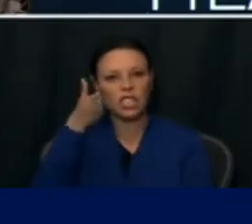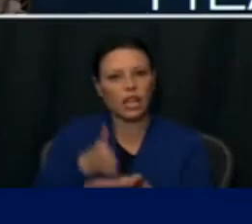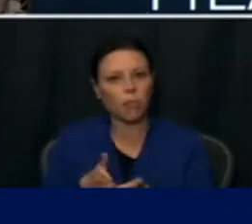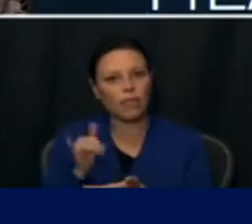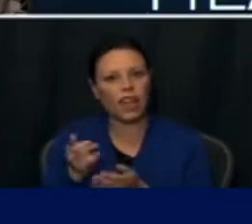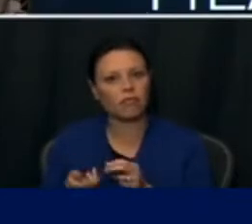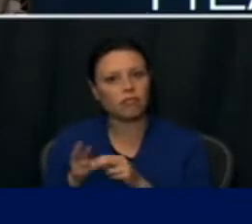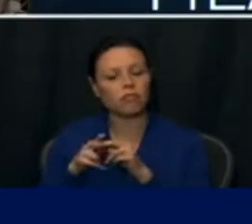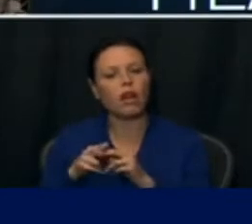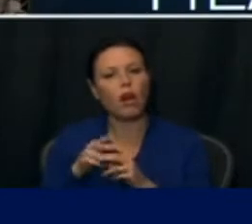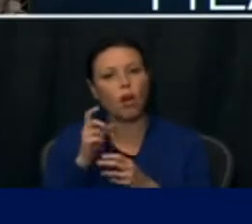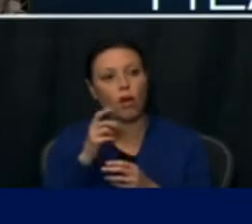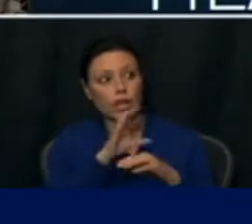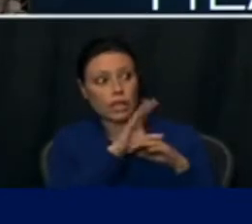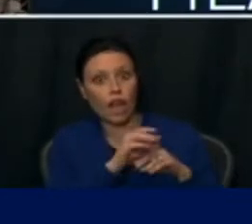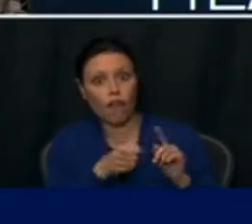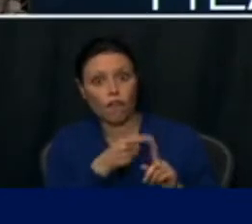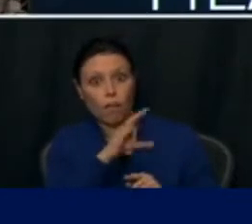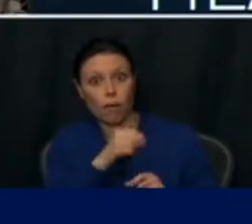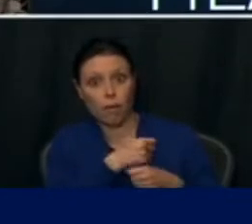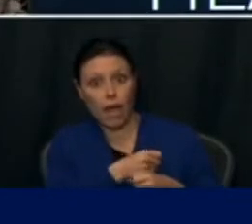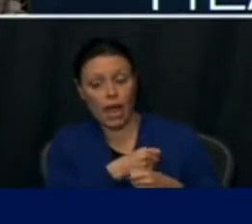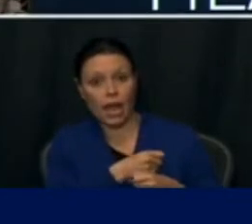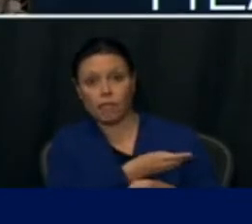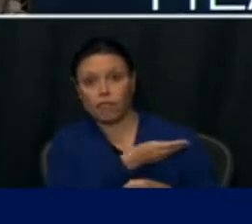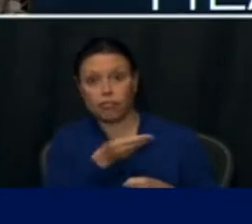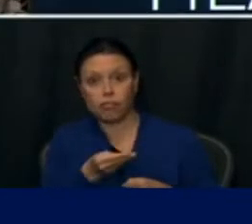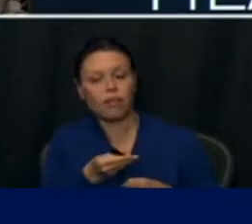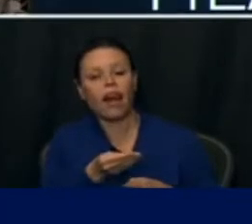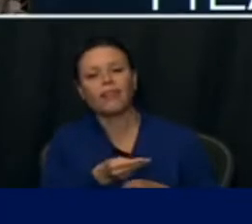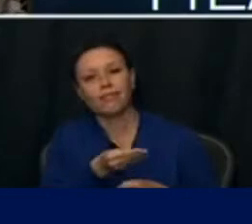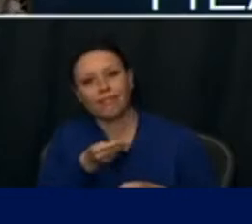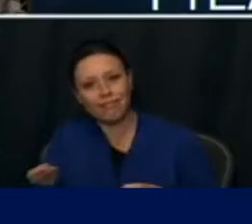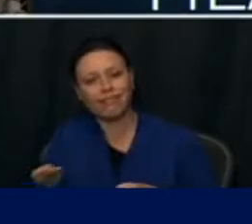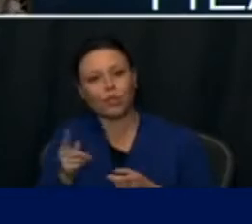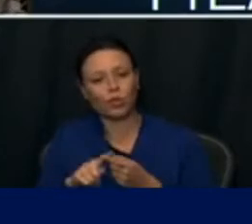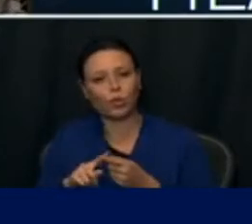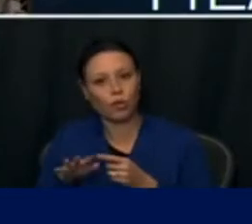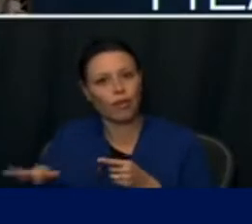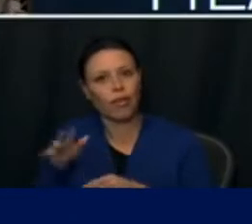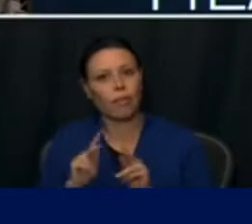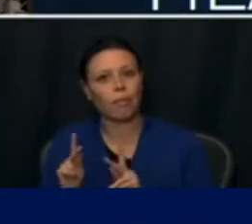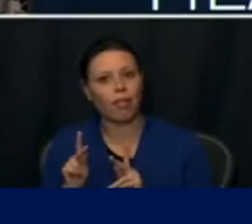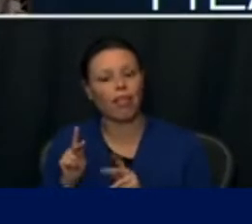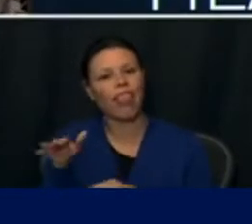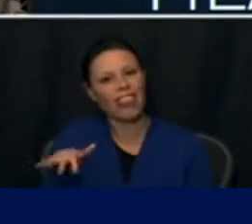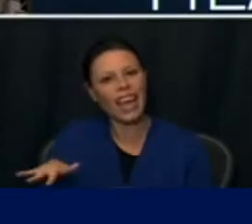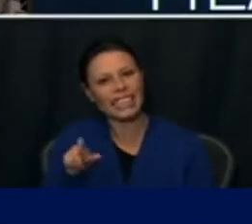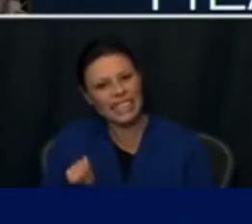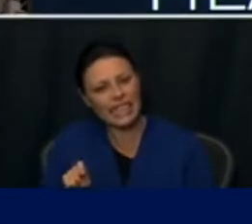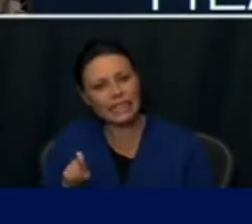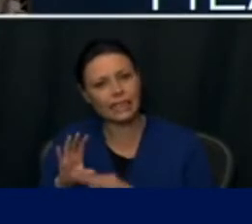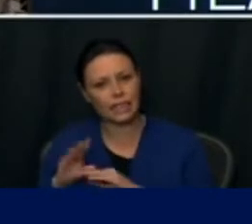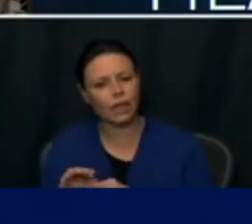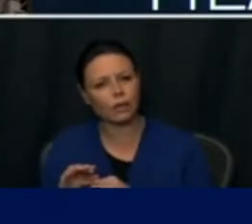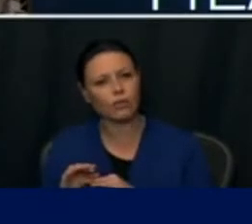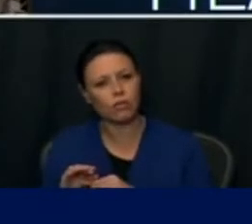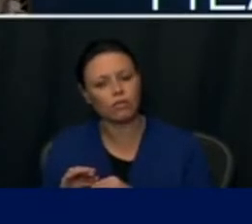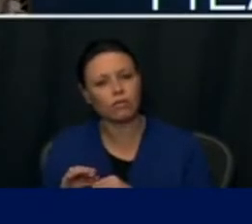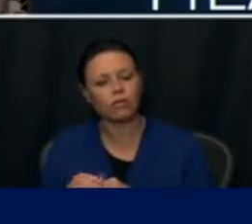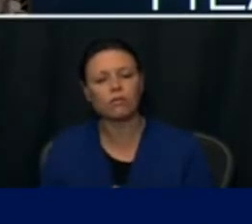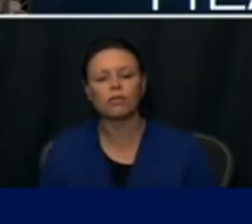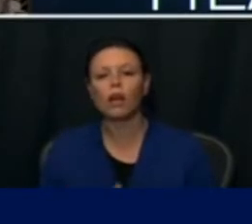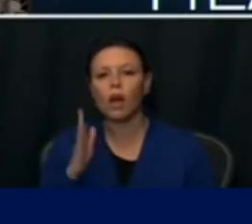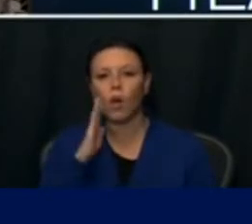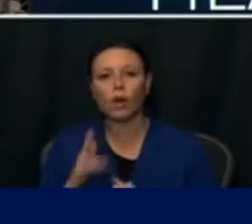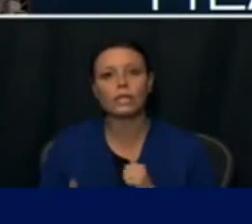these discounts go directly to people these are the people that need it this